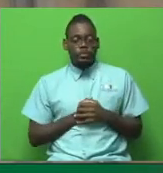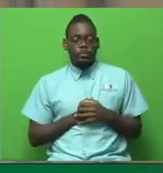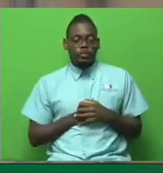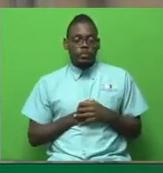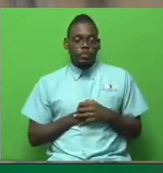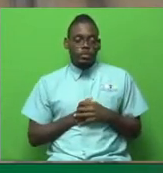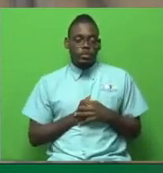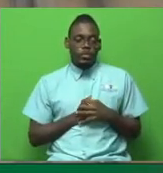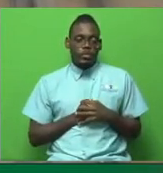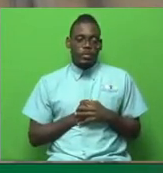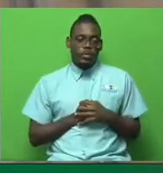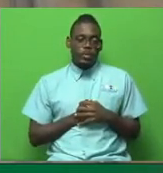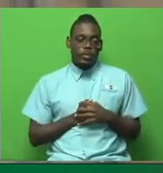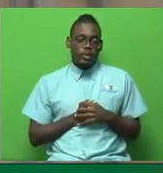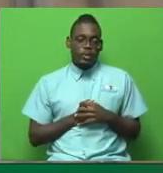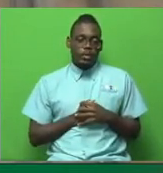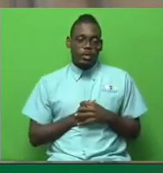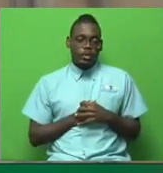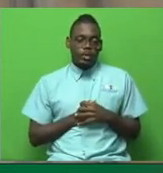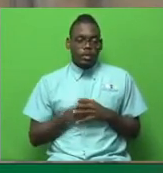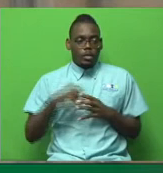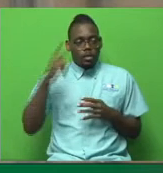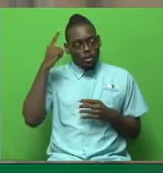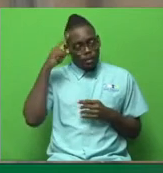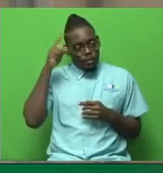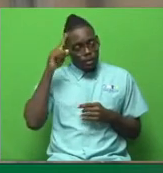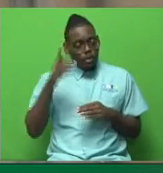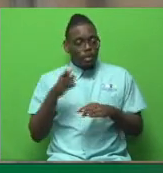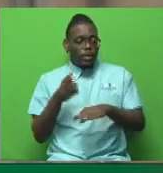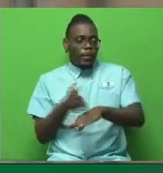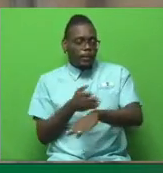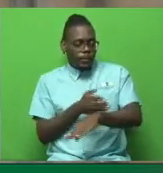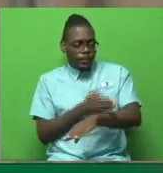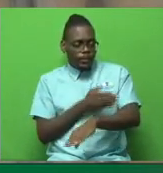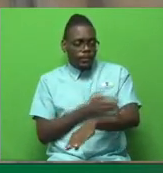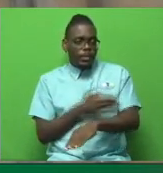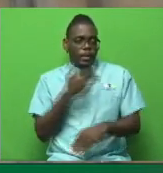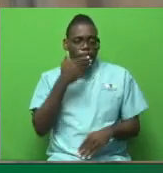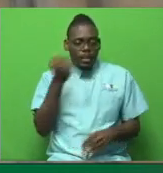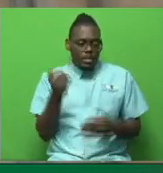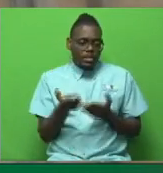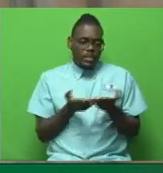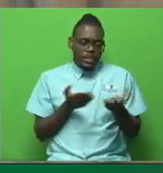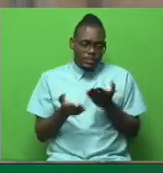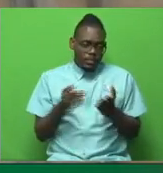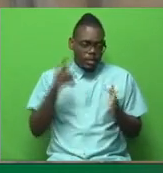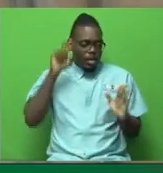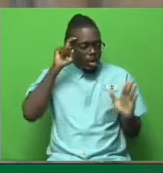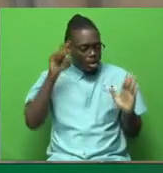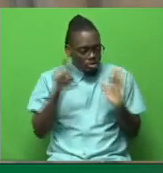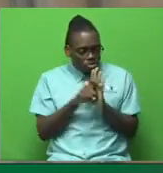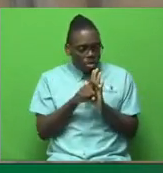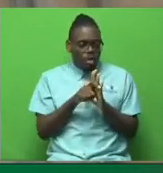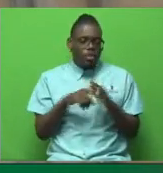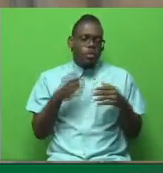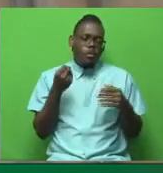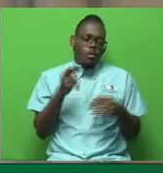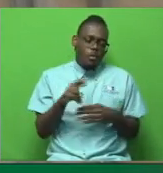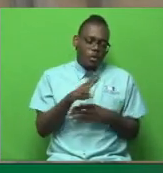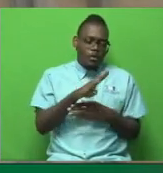throughput for radiological services to make patients more comfortable we are